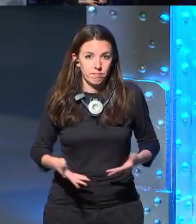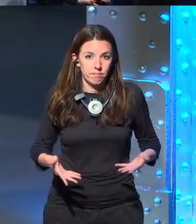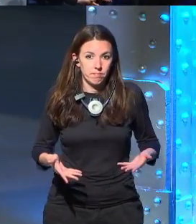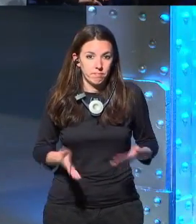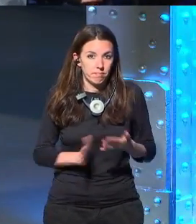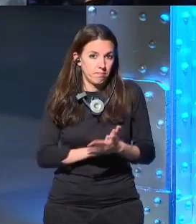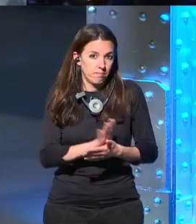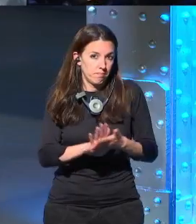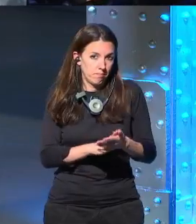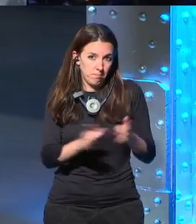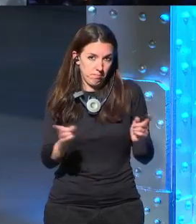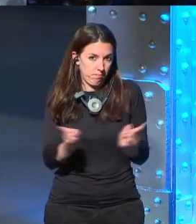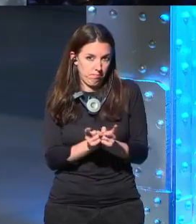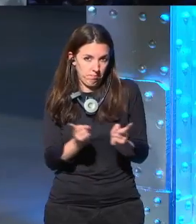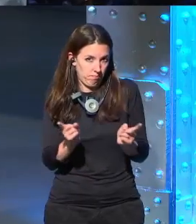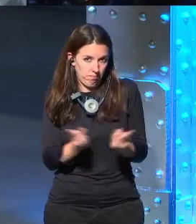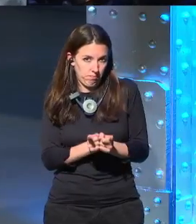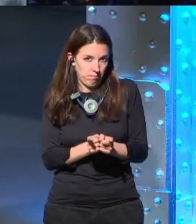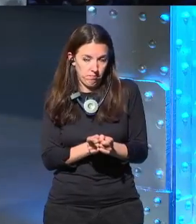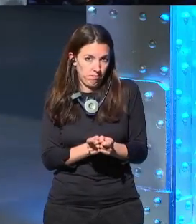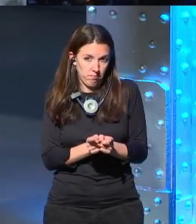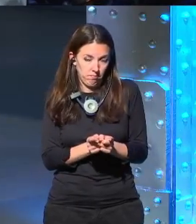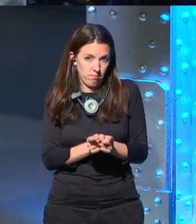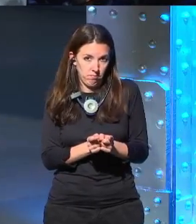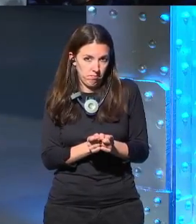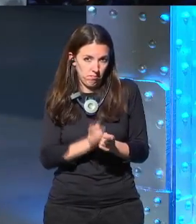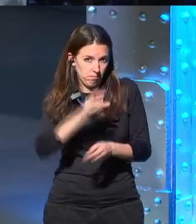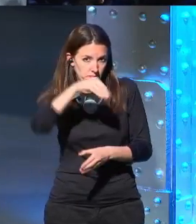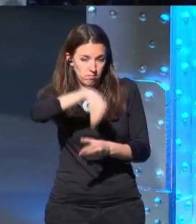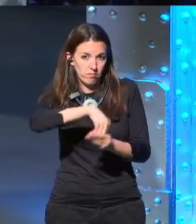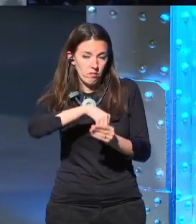Mis palabras van a... I'll be brief.